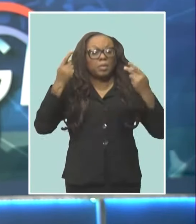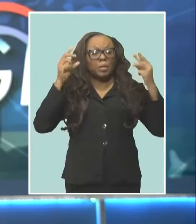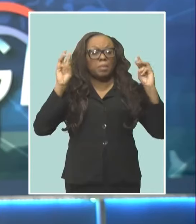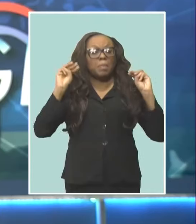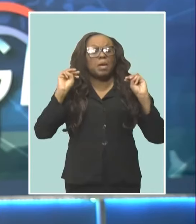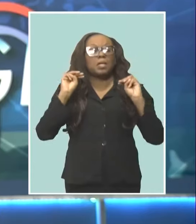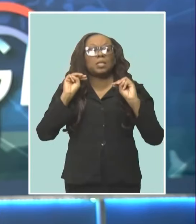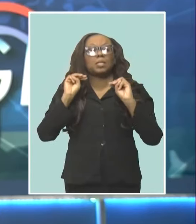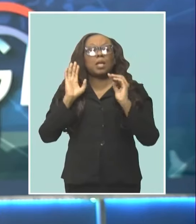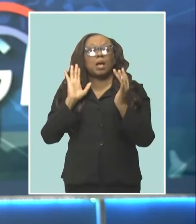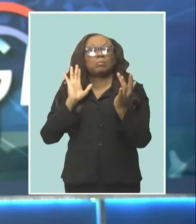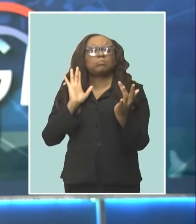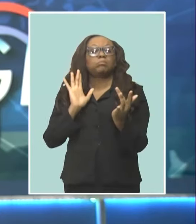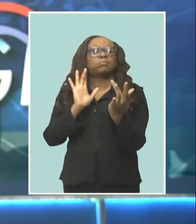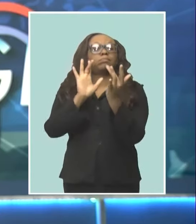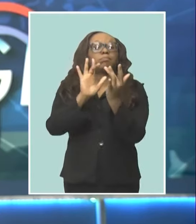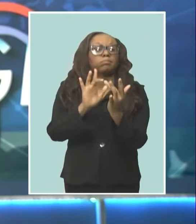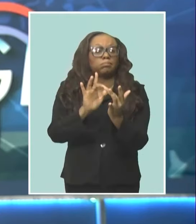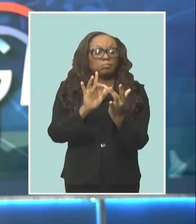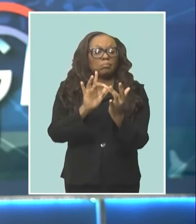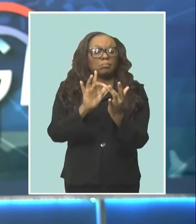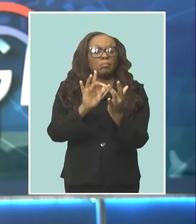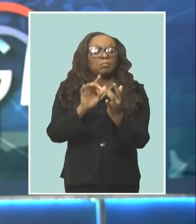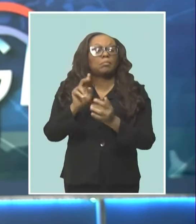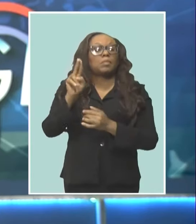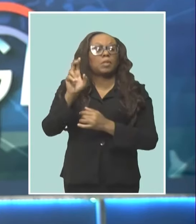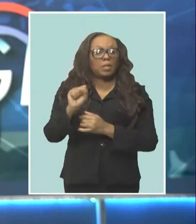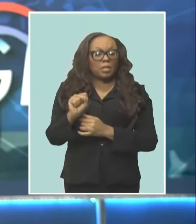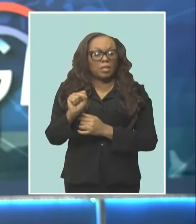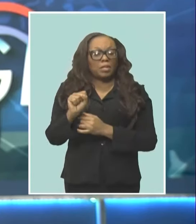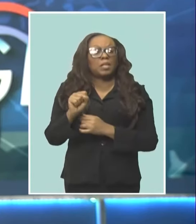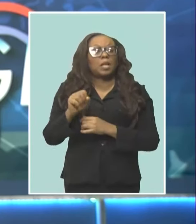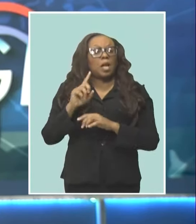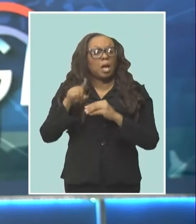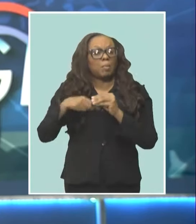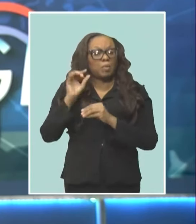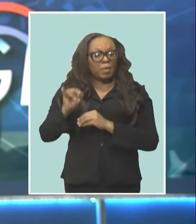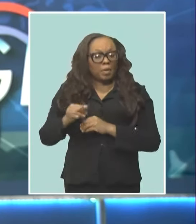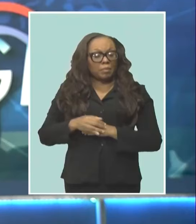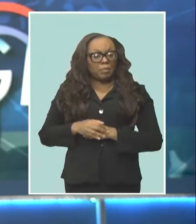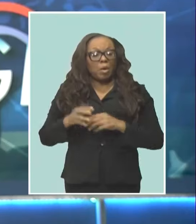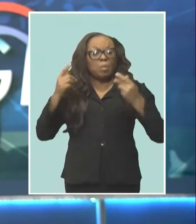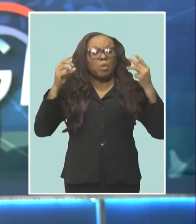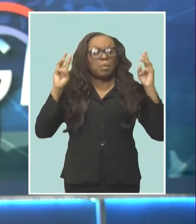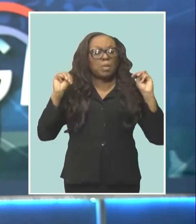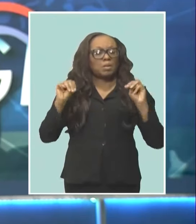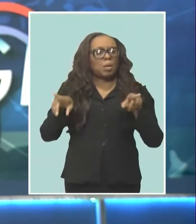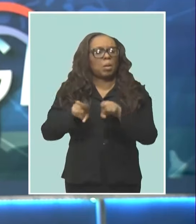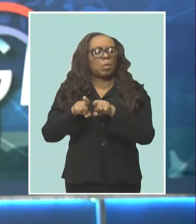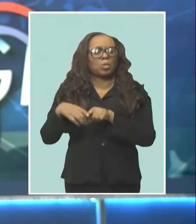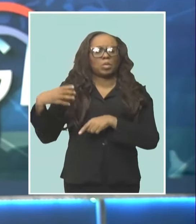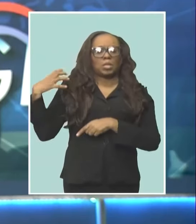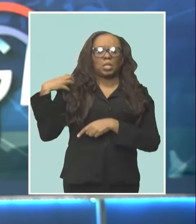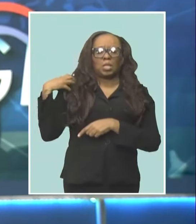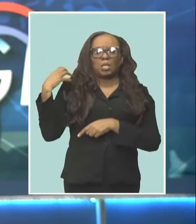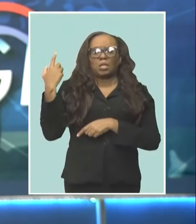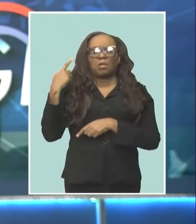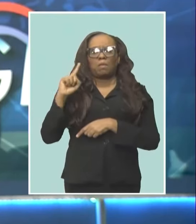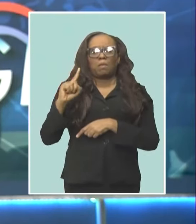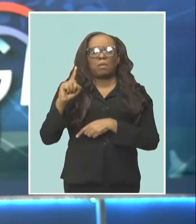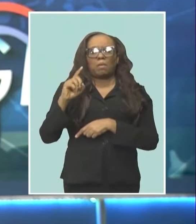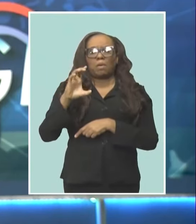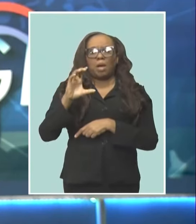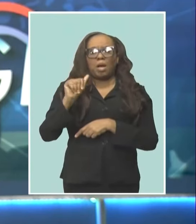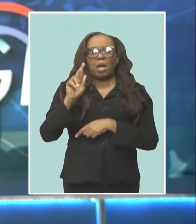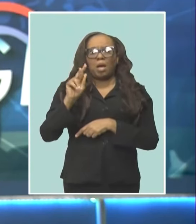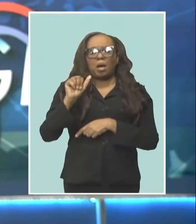it. Prime Minister Motley, who is also the chair of Caricom, has revealed that she has written a letter to President Donald Trump asking